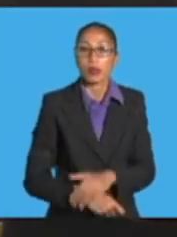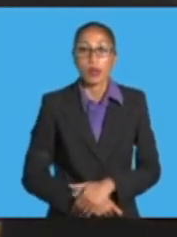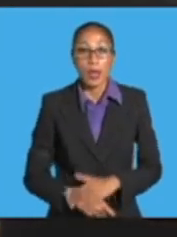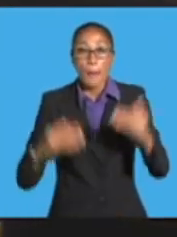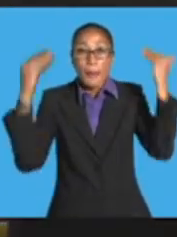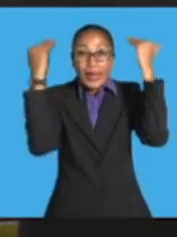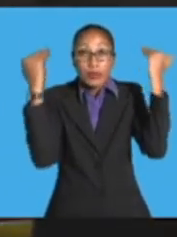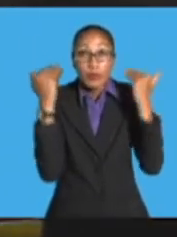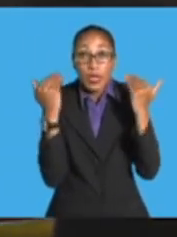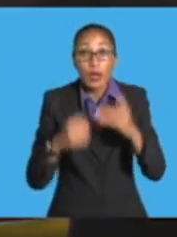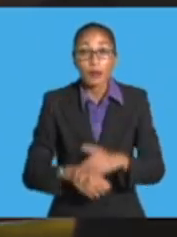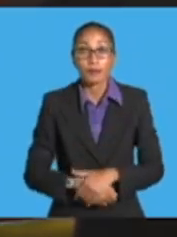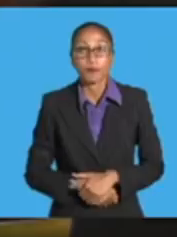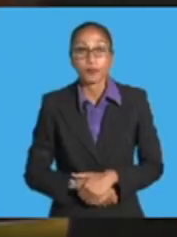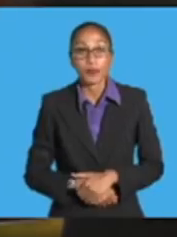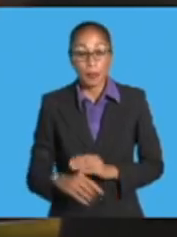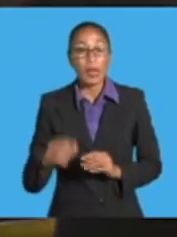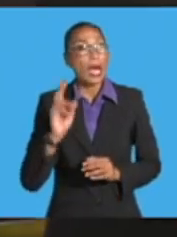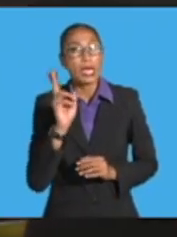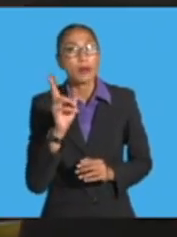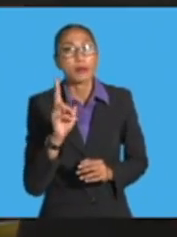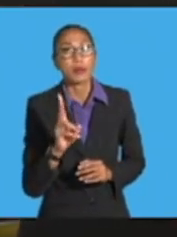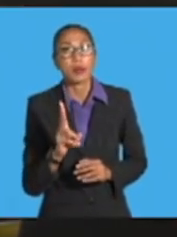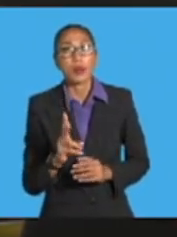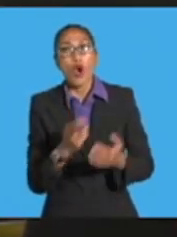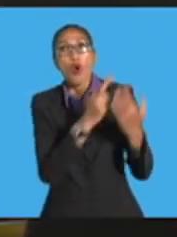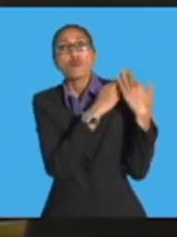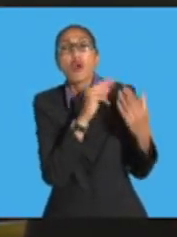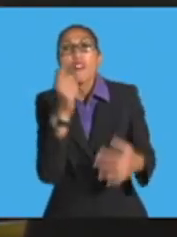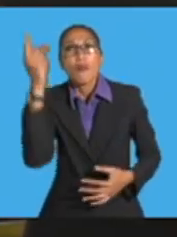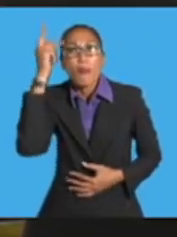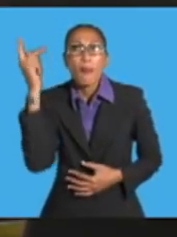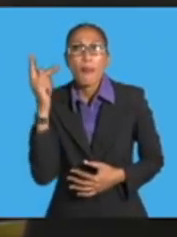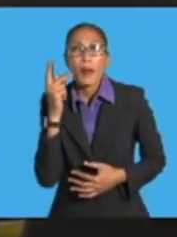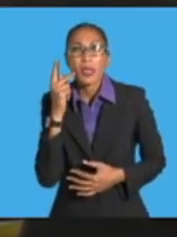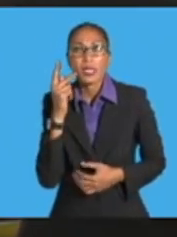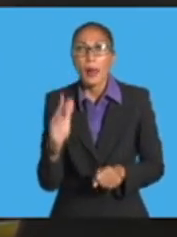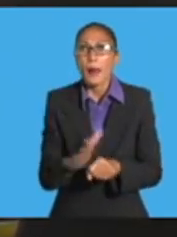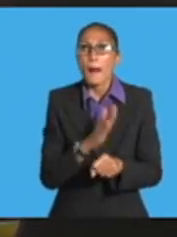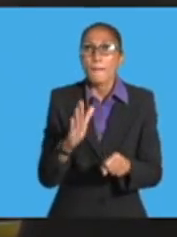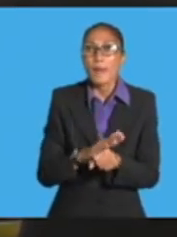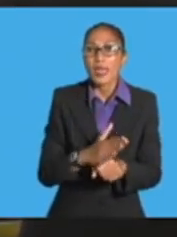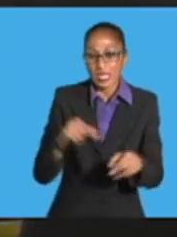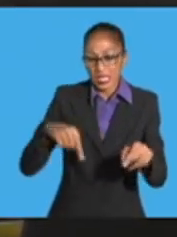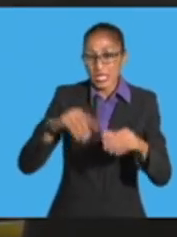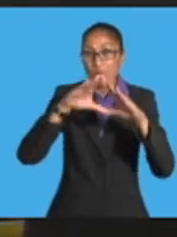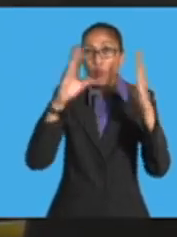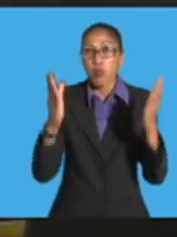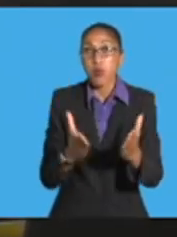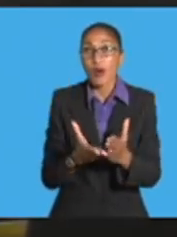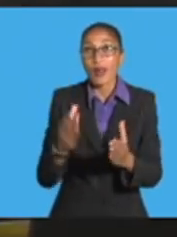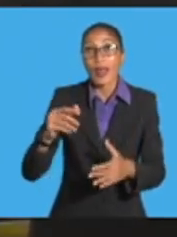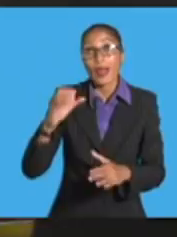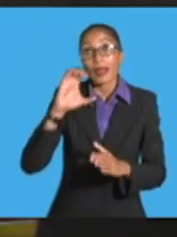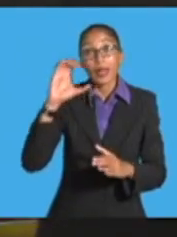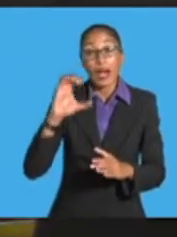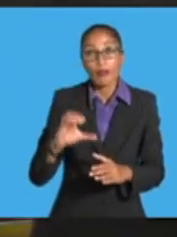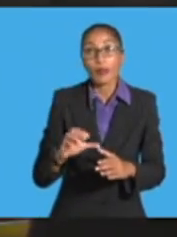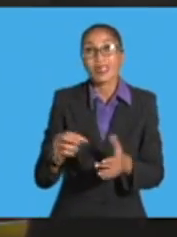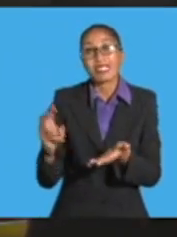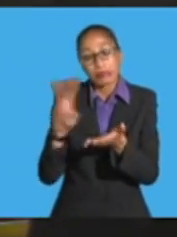Madam Speaker, let me dwell on the role of parents in creating a literate nation which our government is vigorously